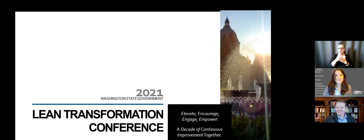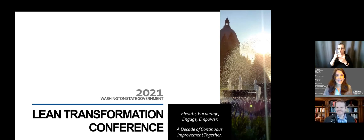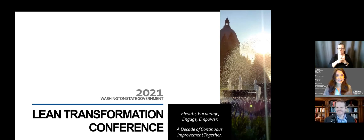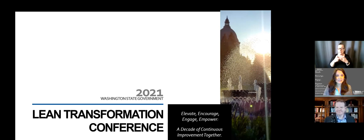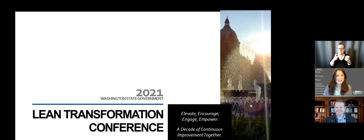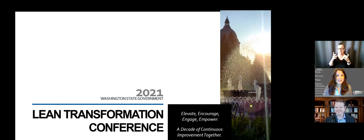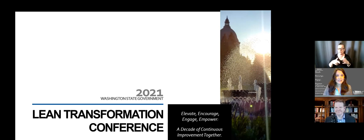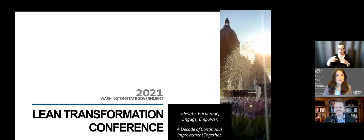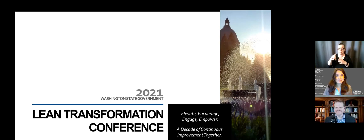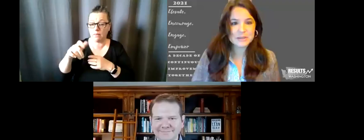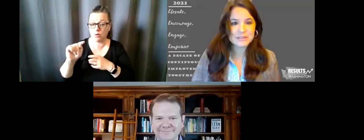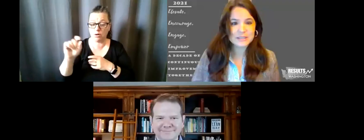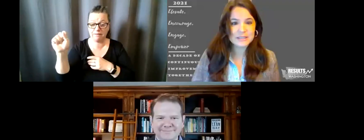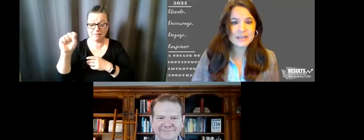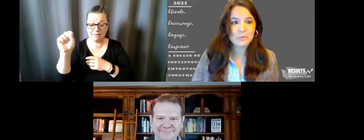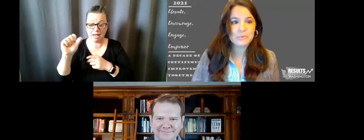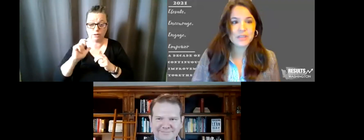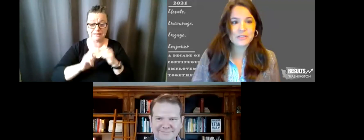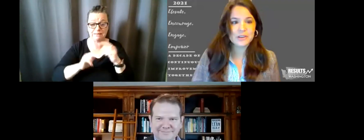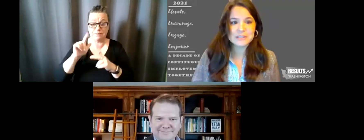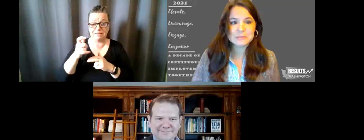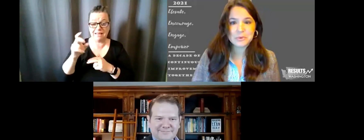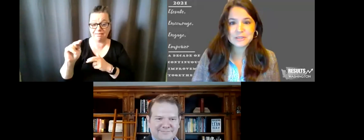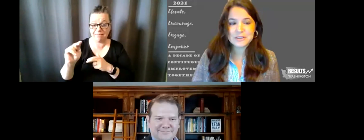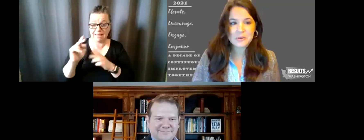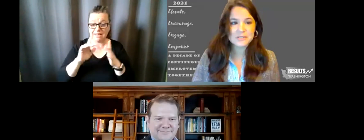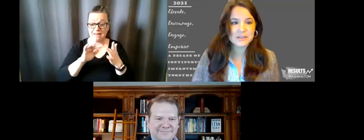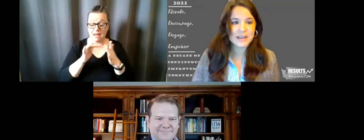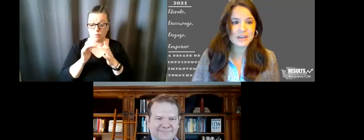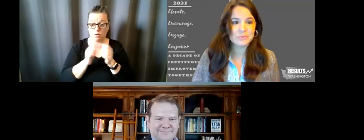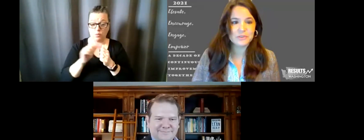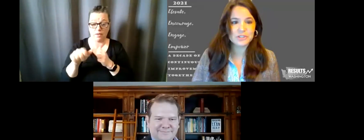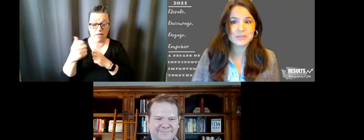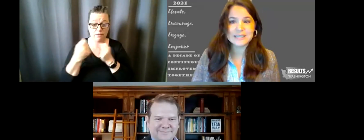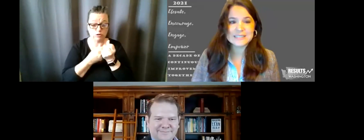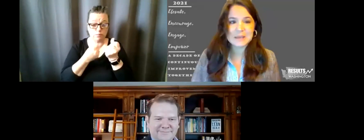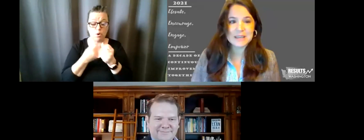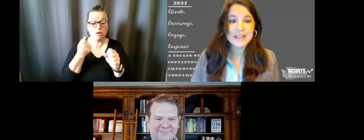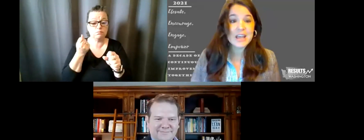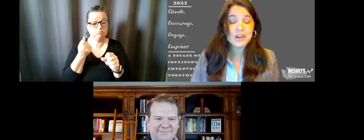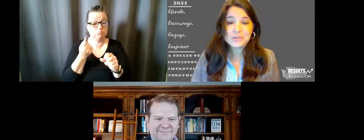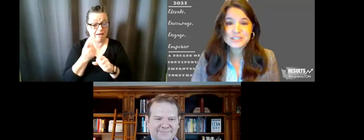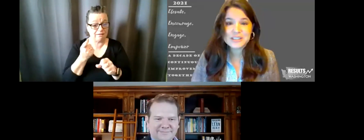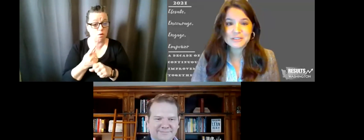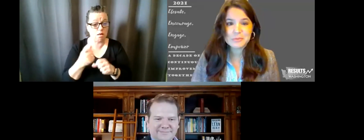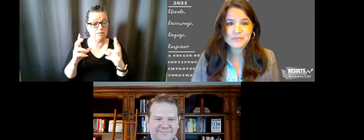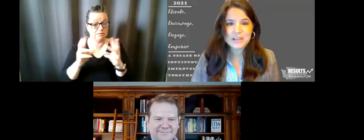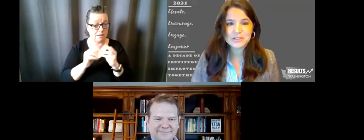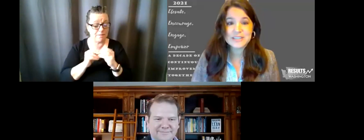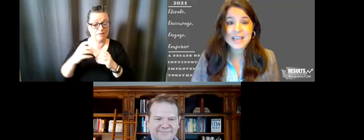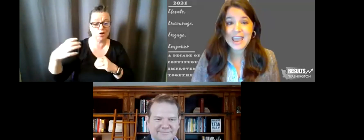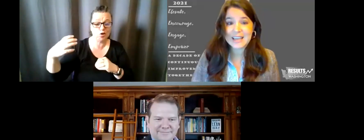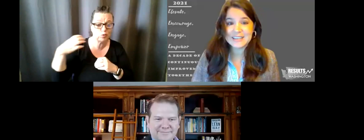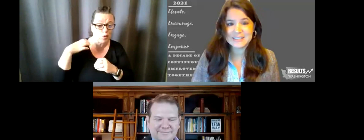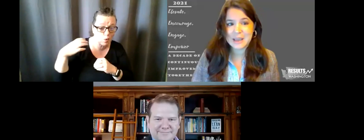of Seattle. He's built a lean network with other US ports, hosts an annual virtual lean summit, coaches other lean